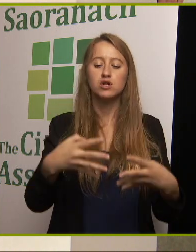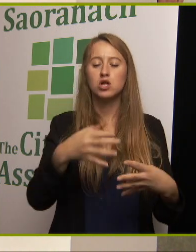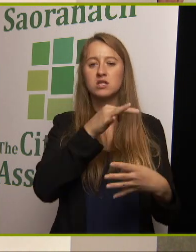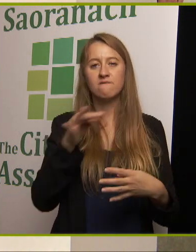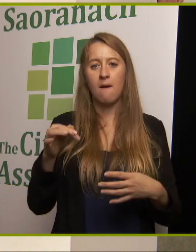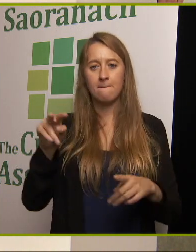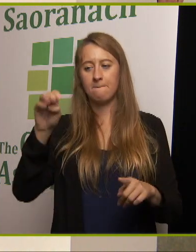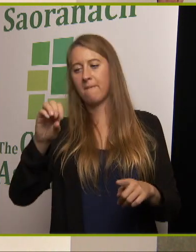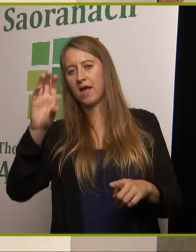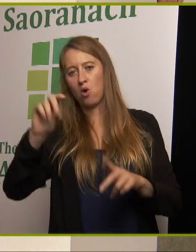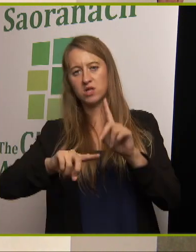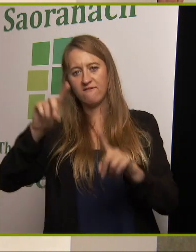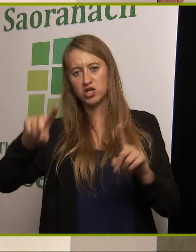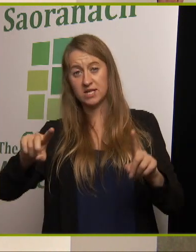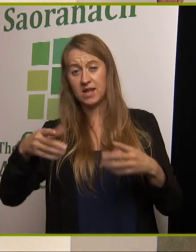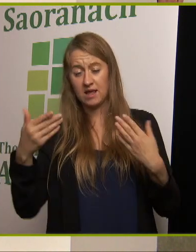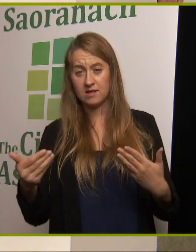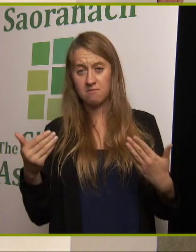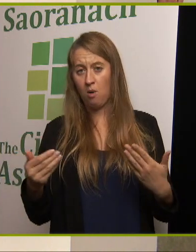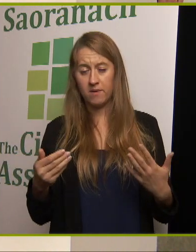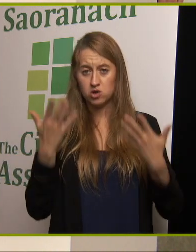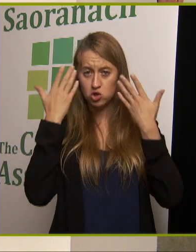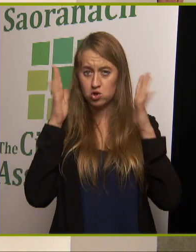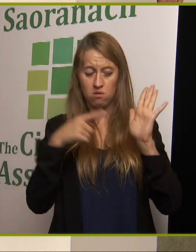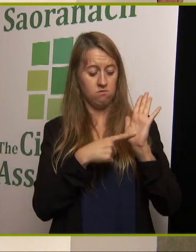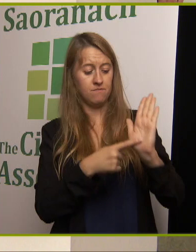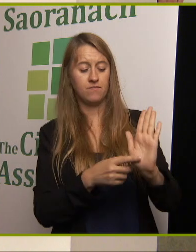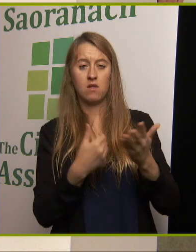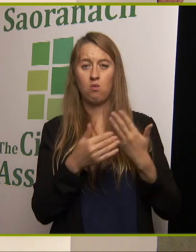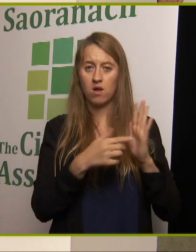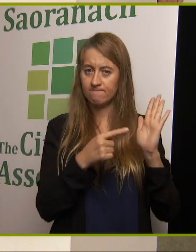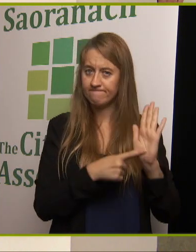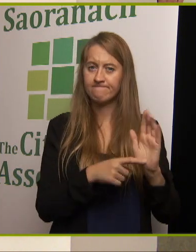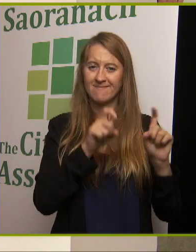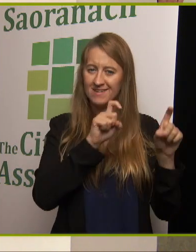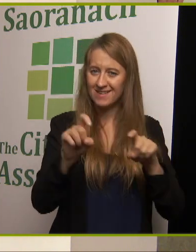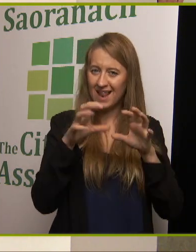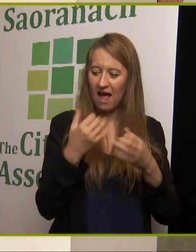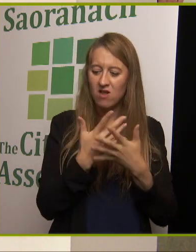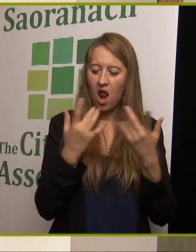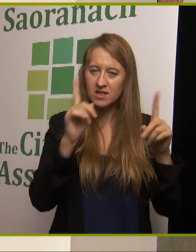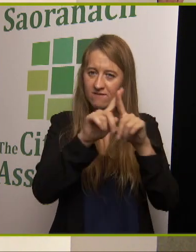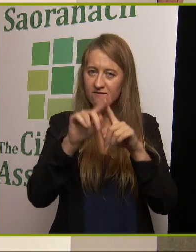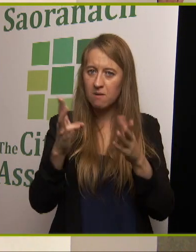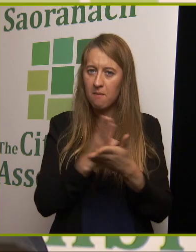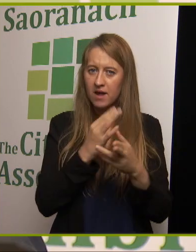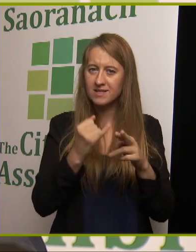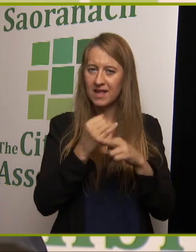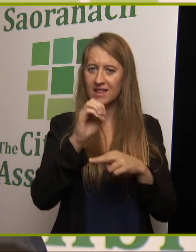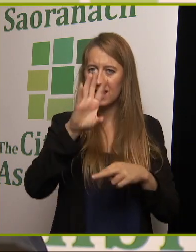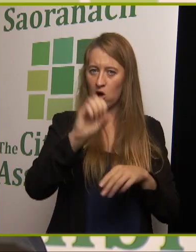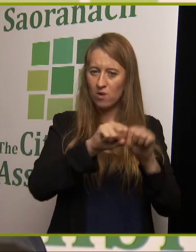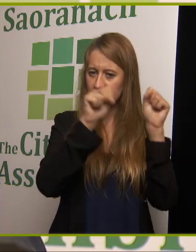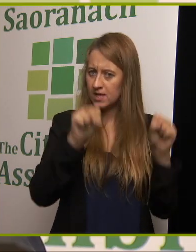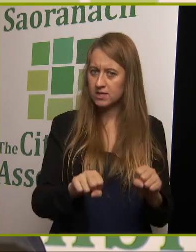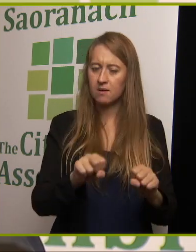components, for example, that there are still many components of the ecosystem that are not in good condition. And they're